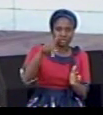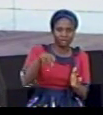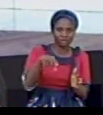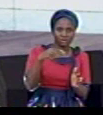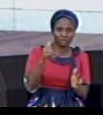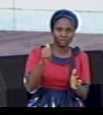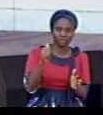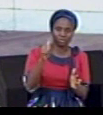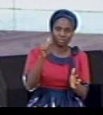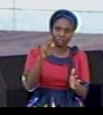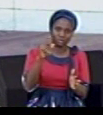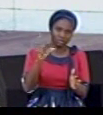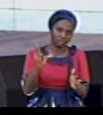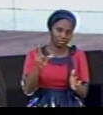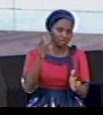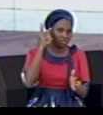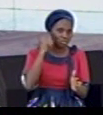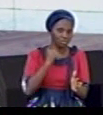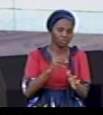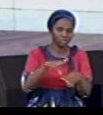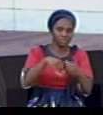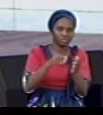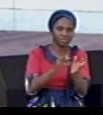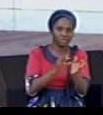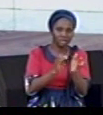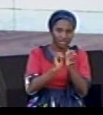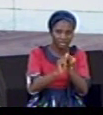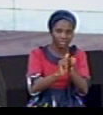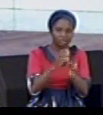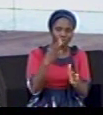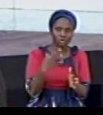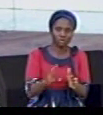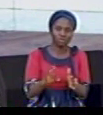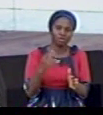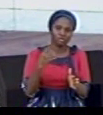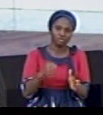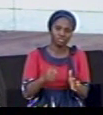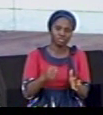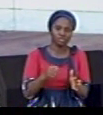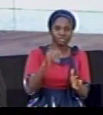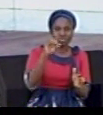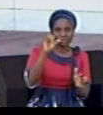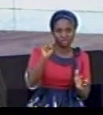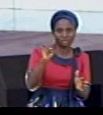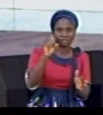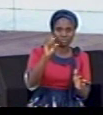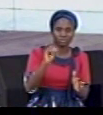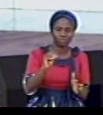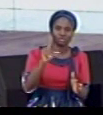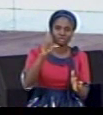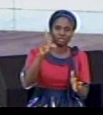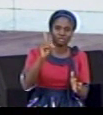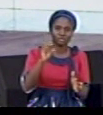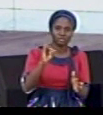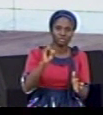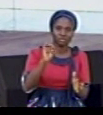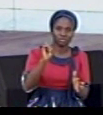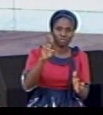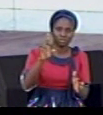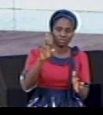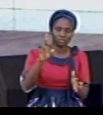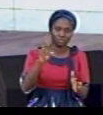a breastplate attached to their breast, so that to their chest, so that if the